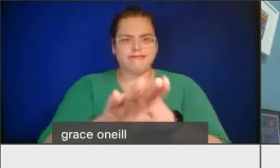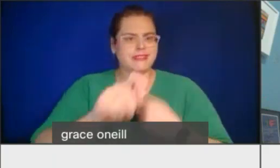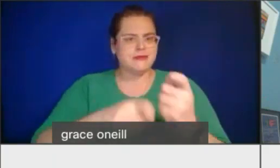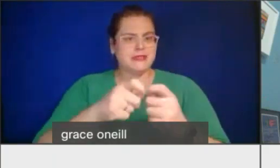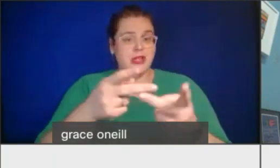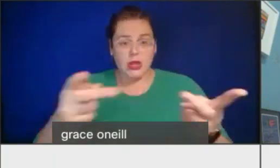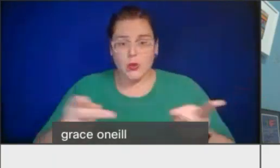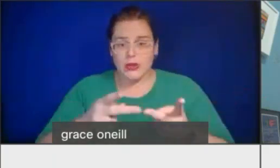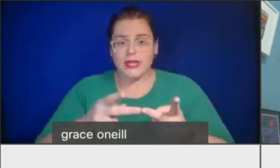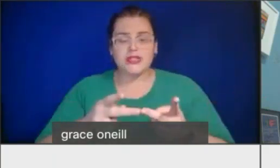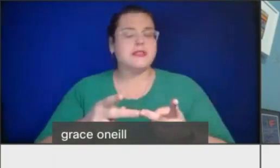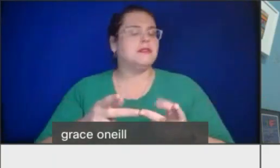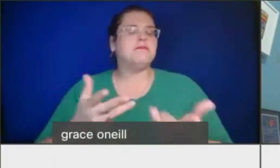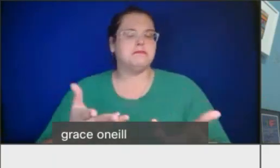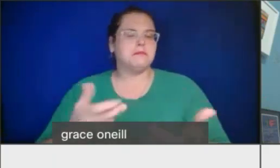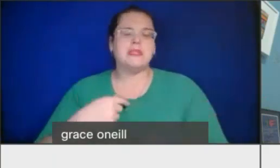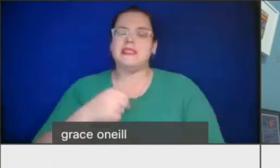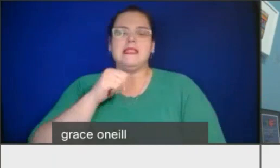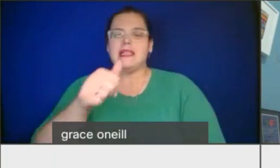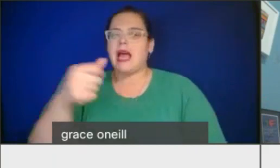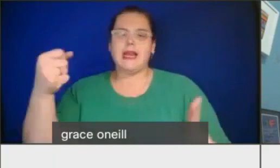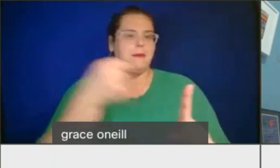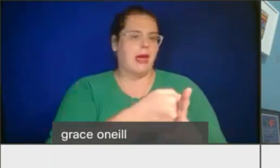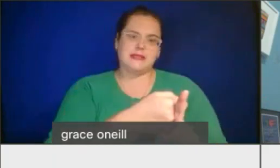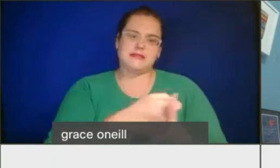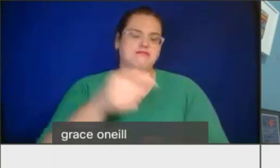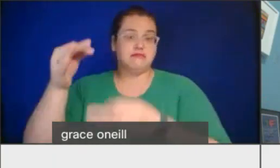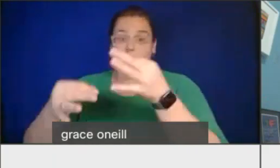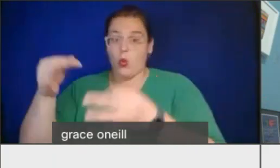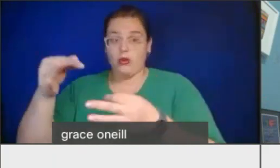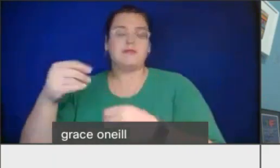by that Supreme Court ruling. So